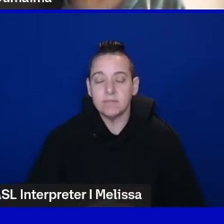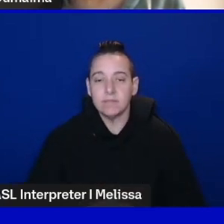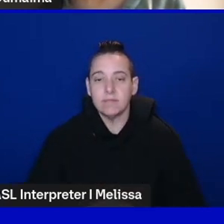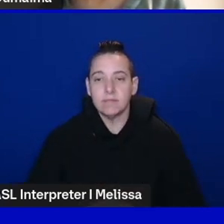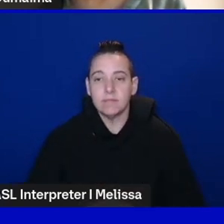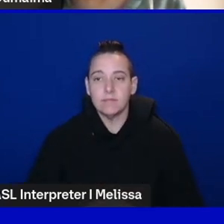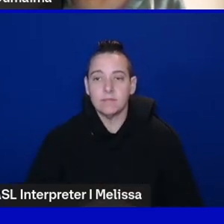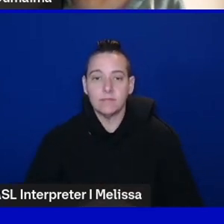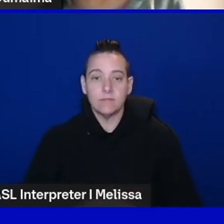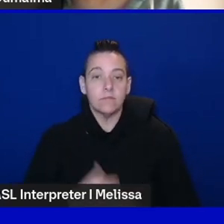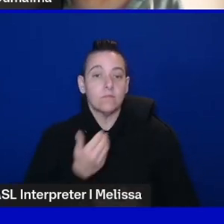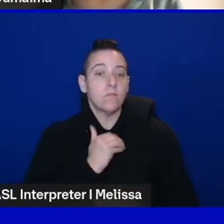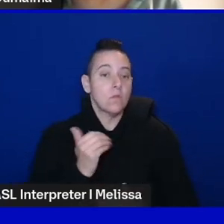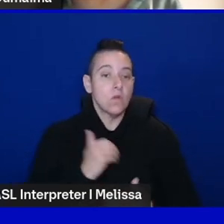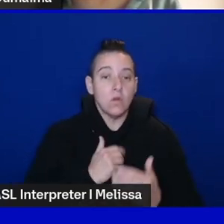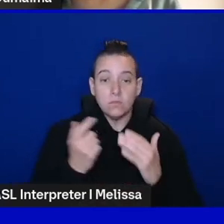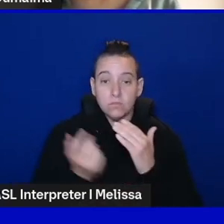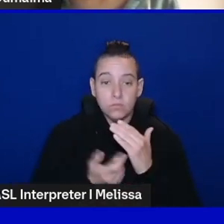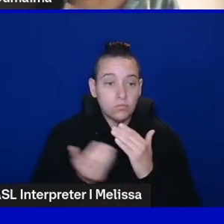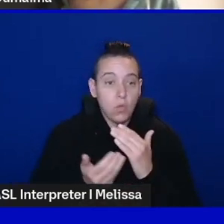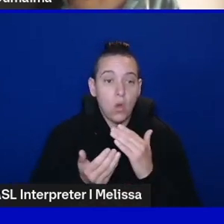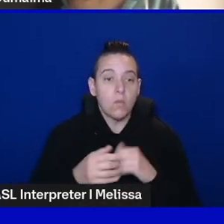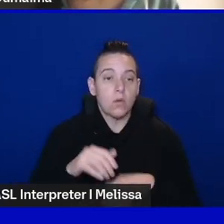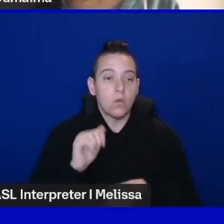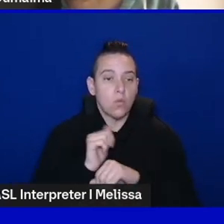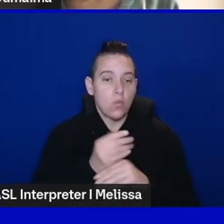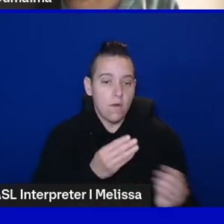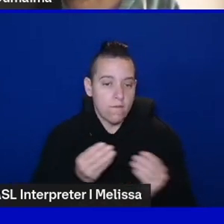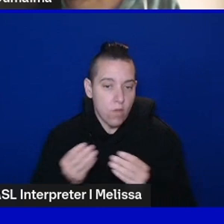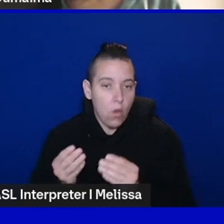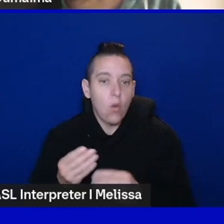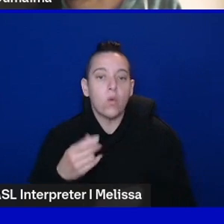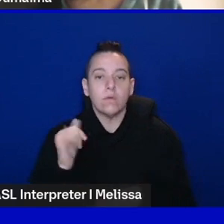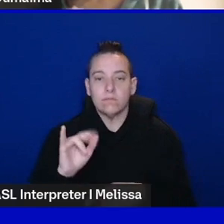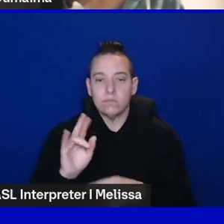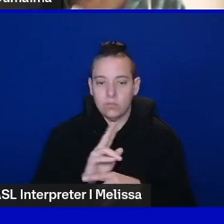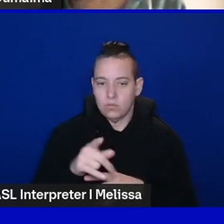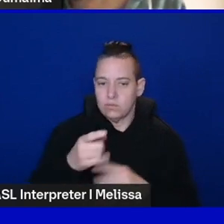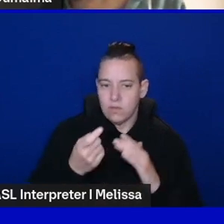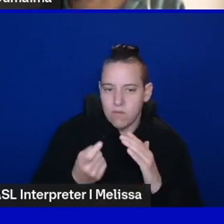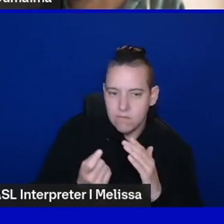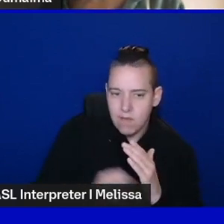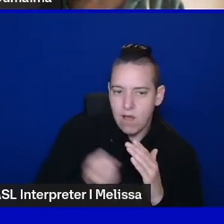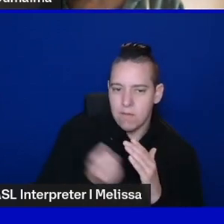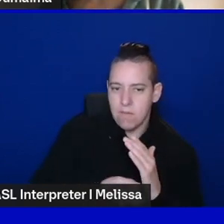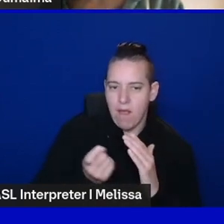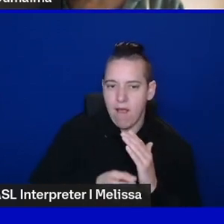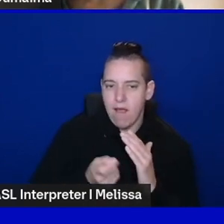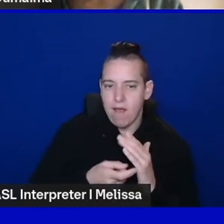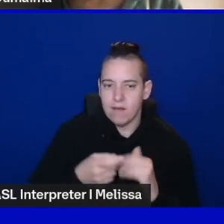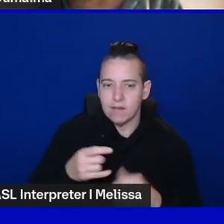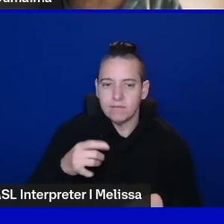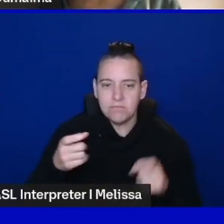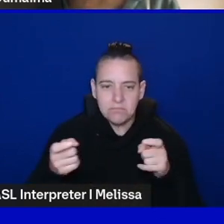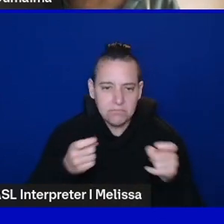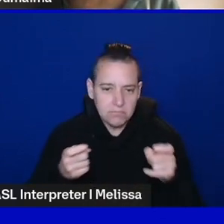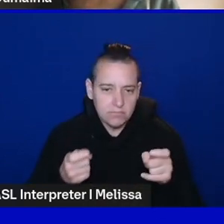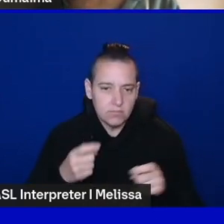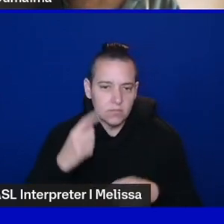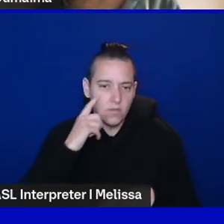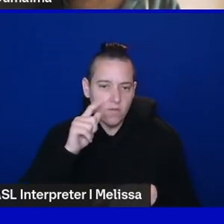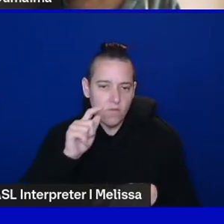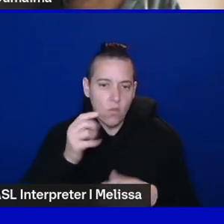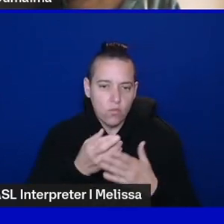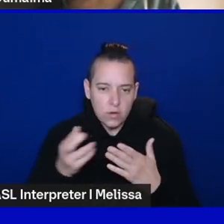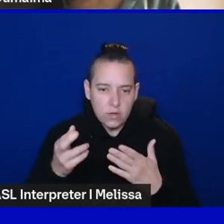So our automated workflow currently handles resource provisioning automatically, instance creation from templates, configuration